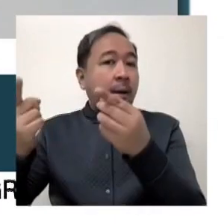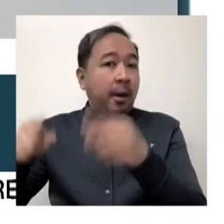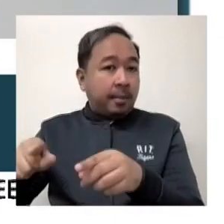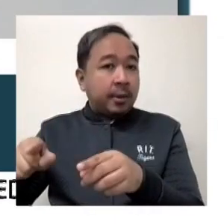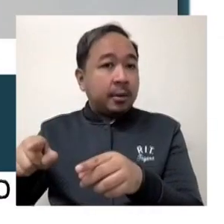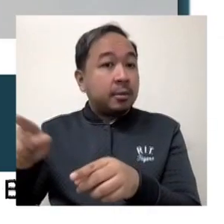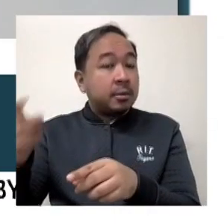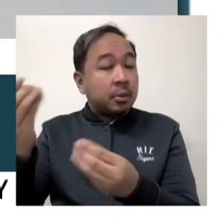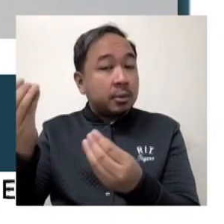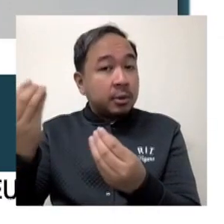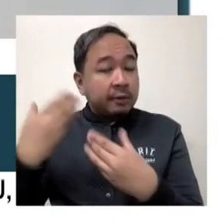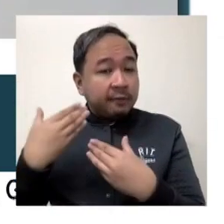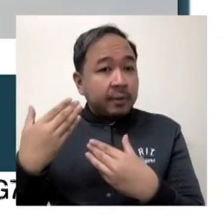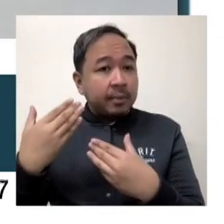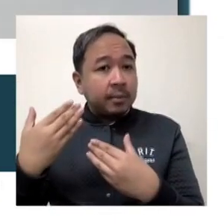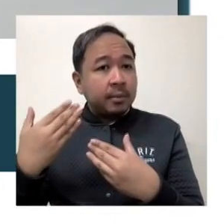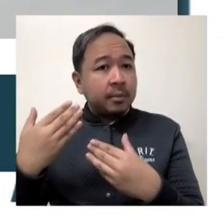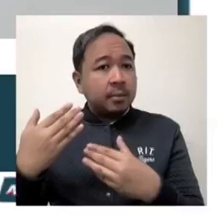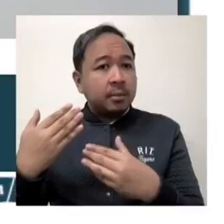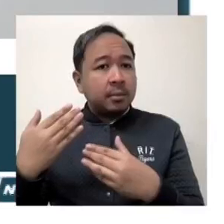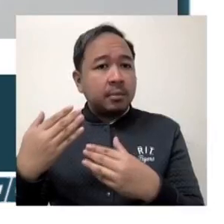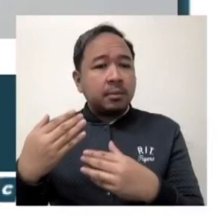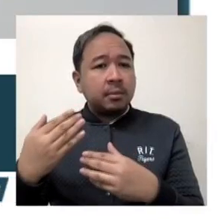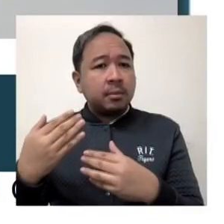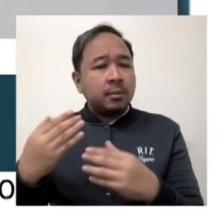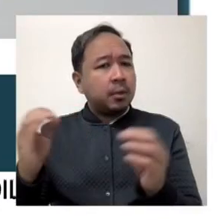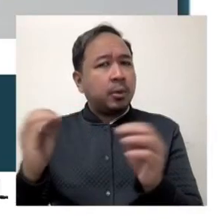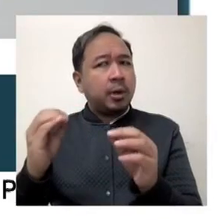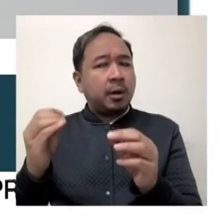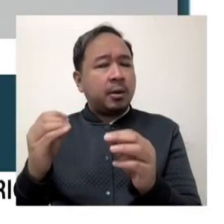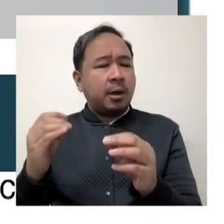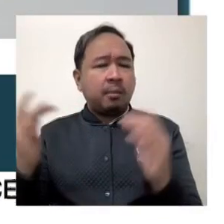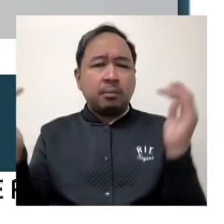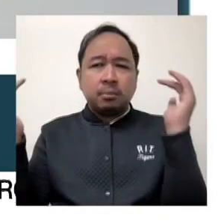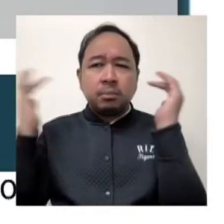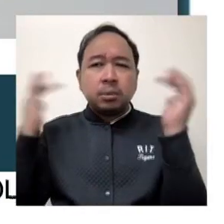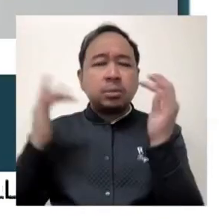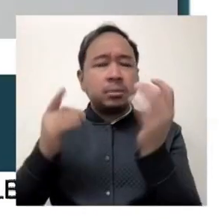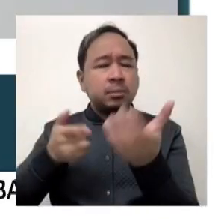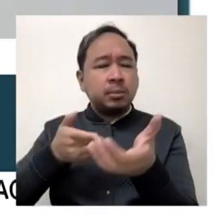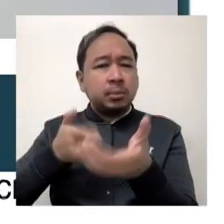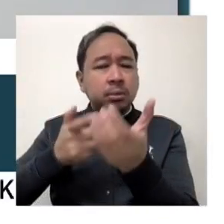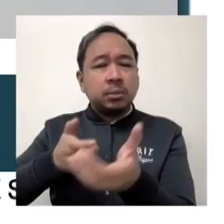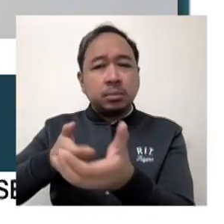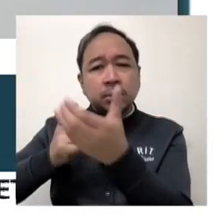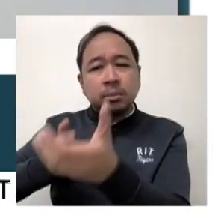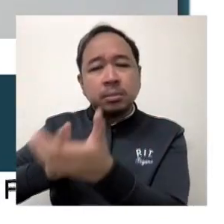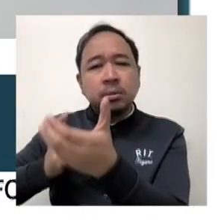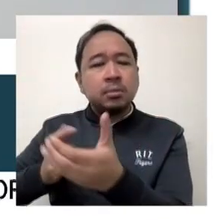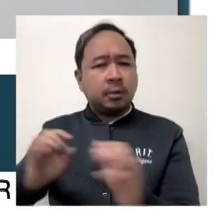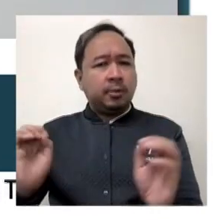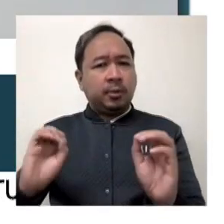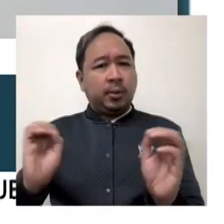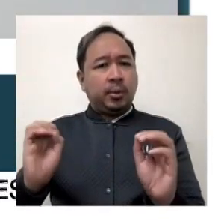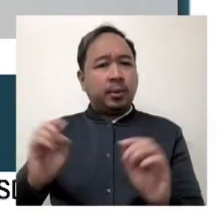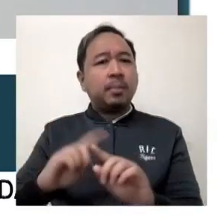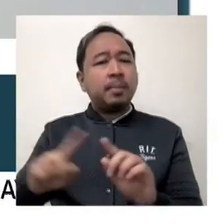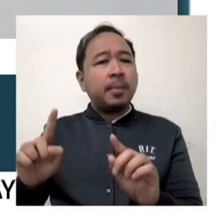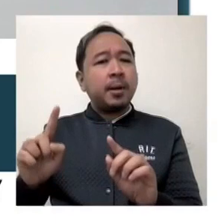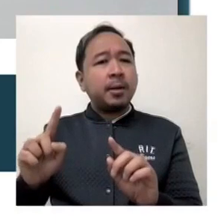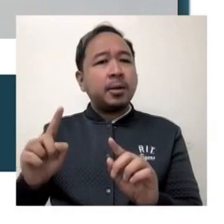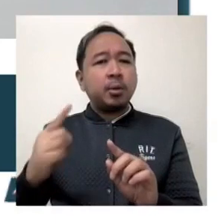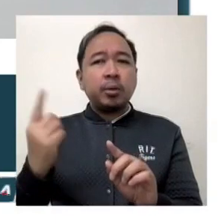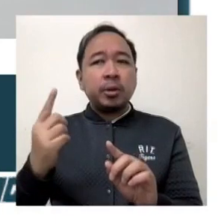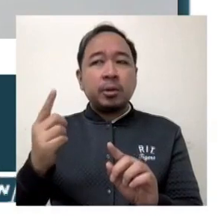wala namang malaking putukan o kaya yung barilan na nangyari, kundi isang putok